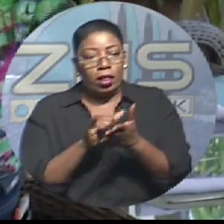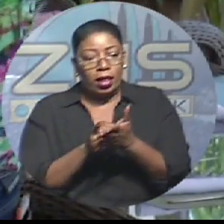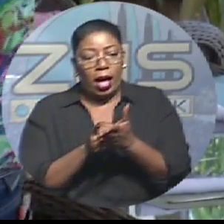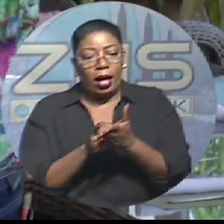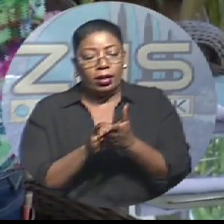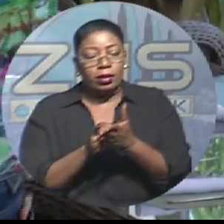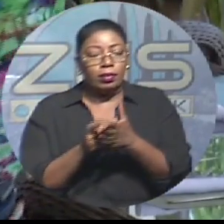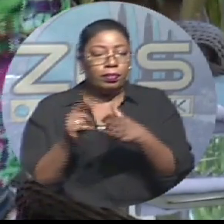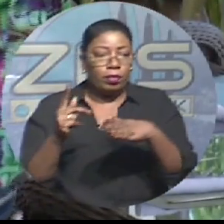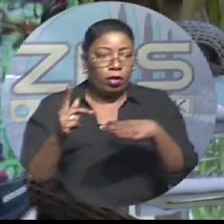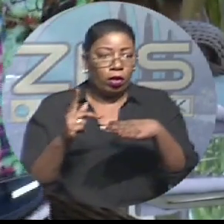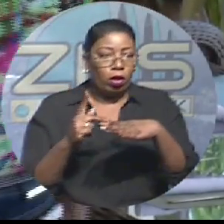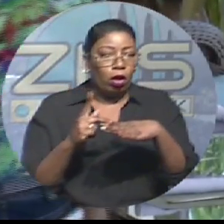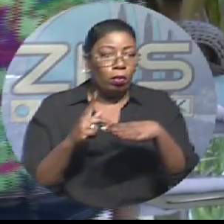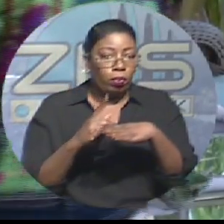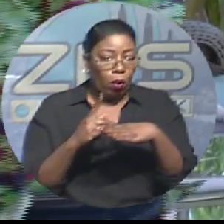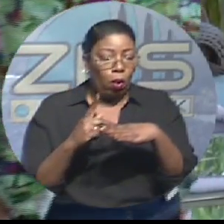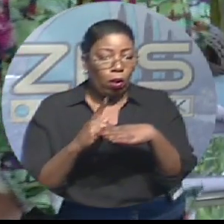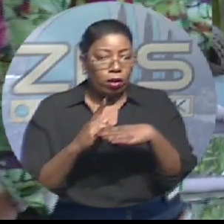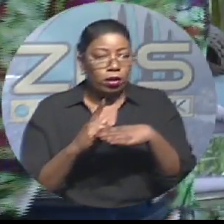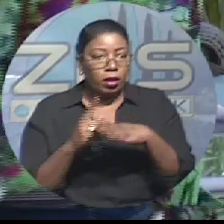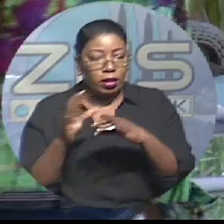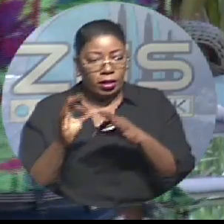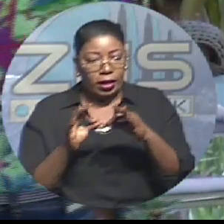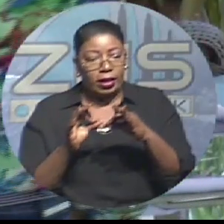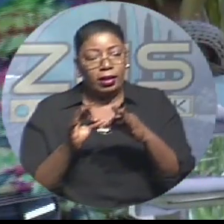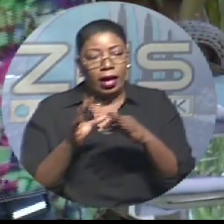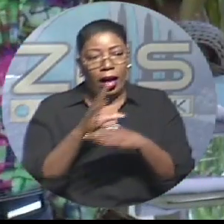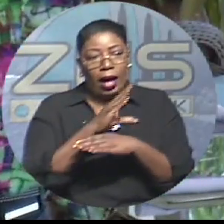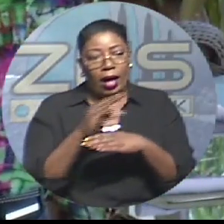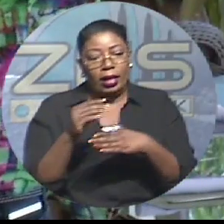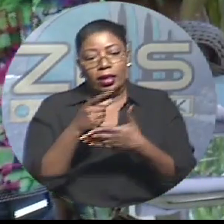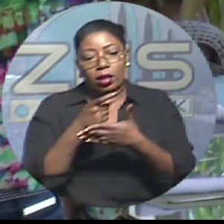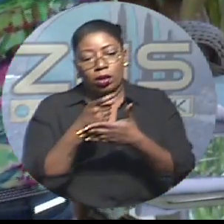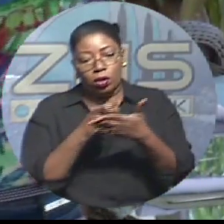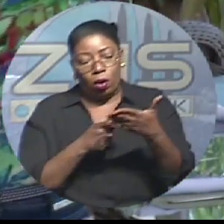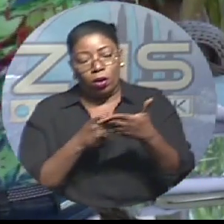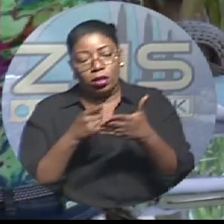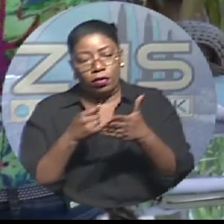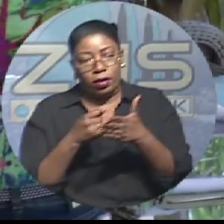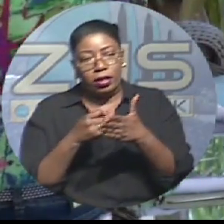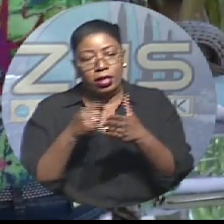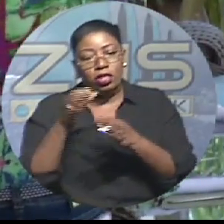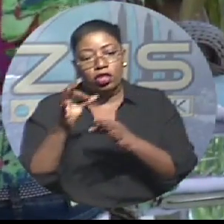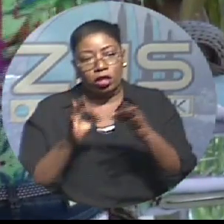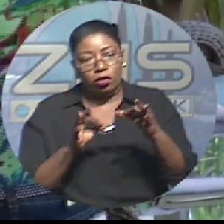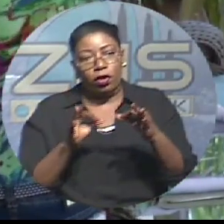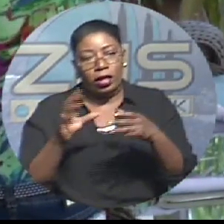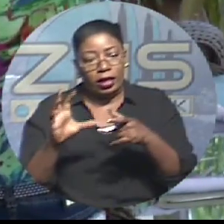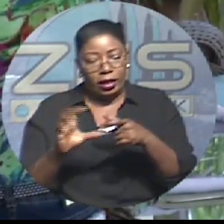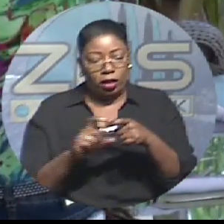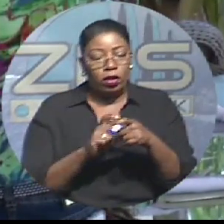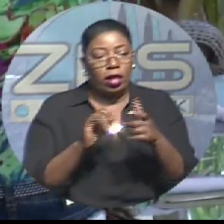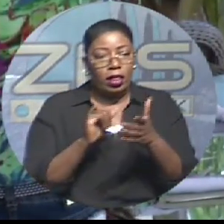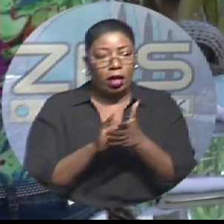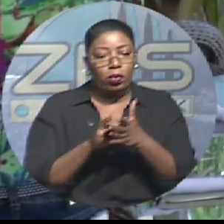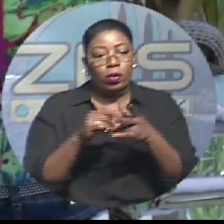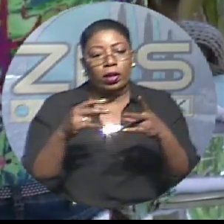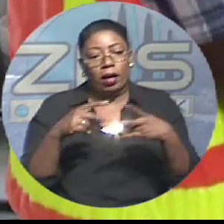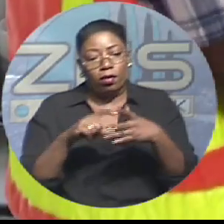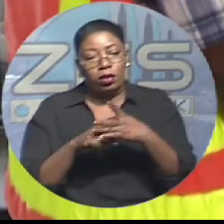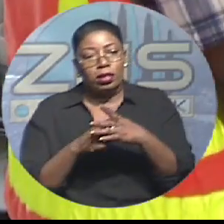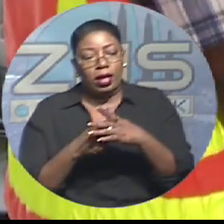port is justified and the expenditure on the port is justified by linkages that we will